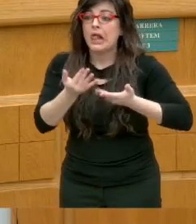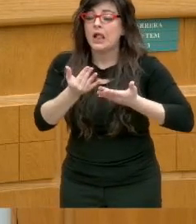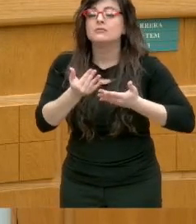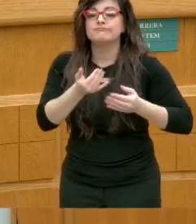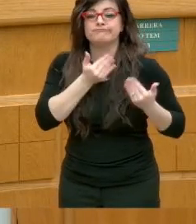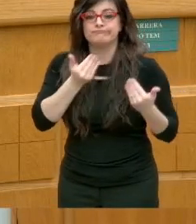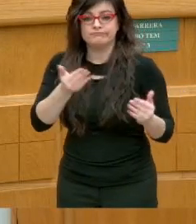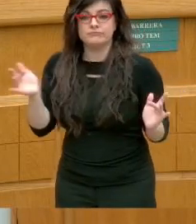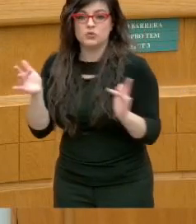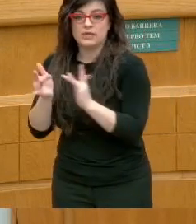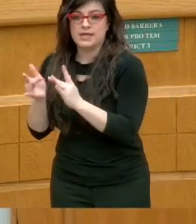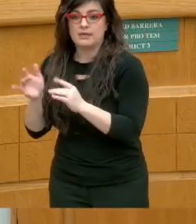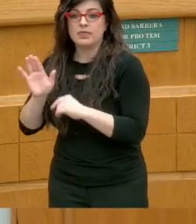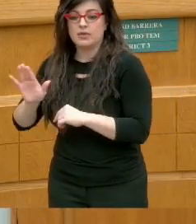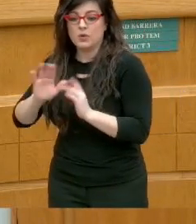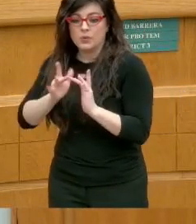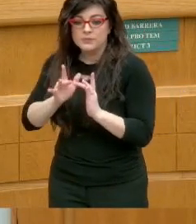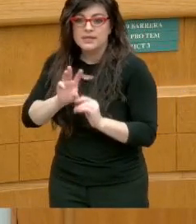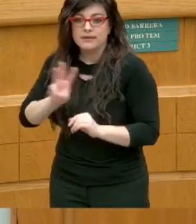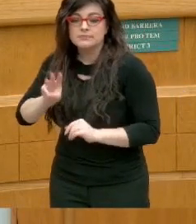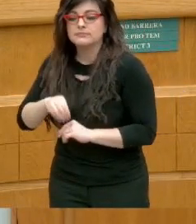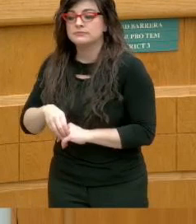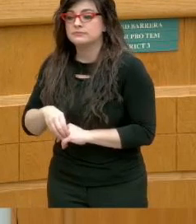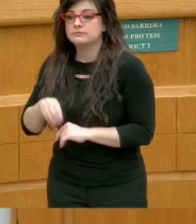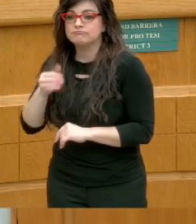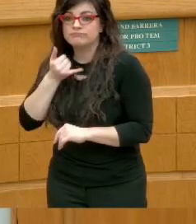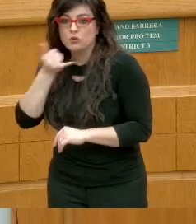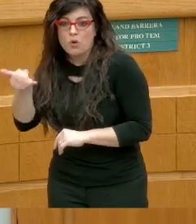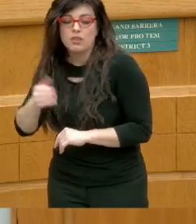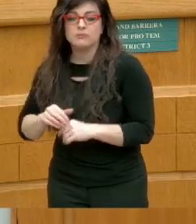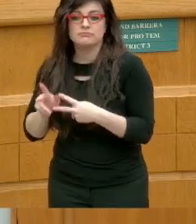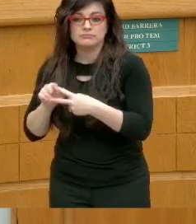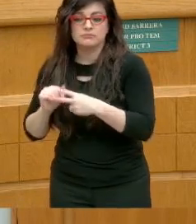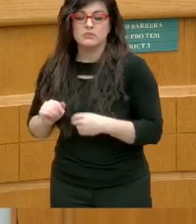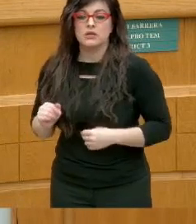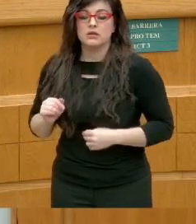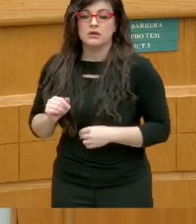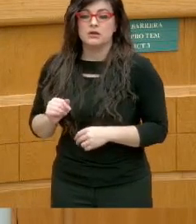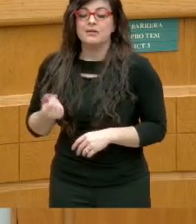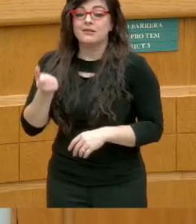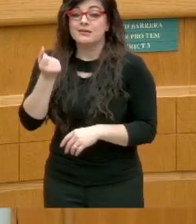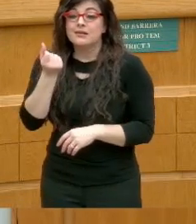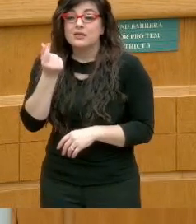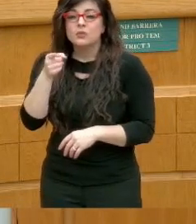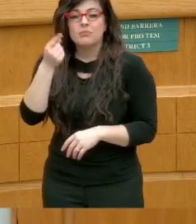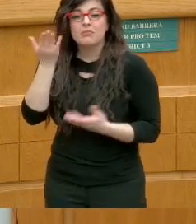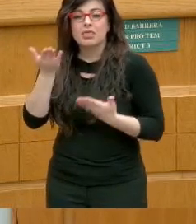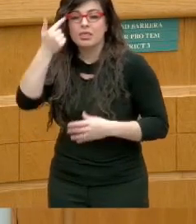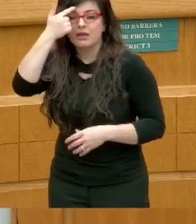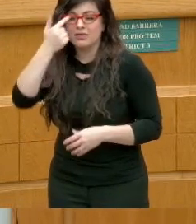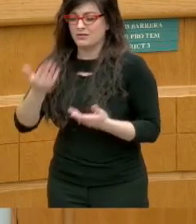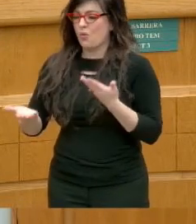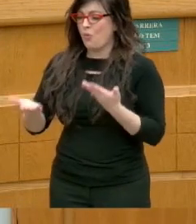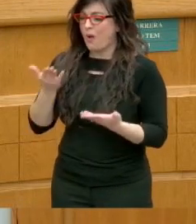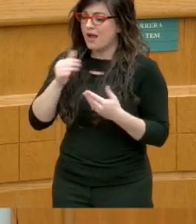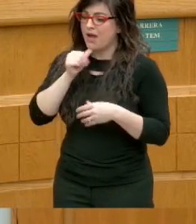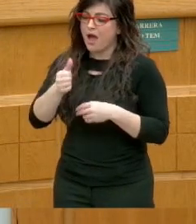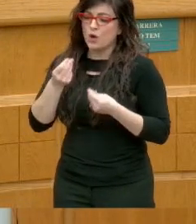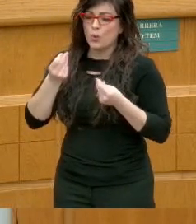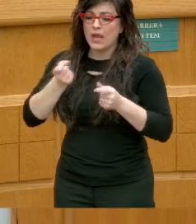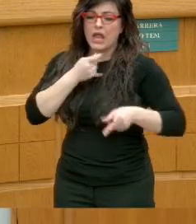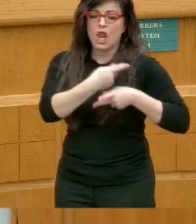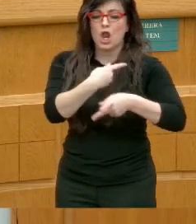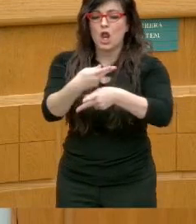or go to that website. A key thing to remember, though, and one of the reasons the money's not going quicker, is you have to get all your paperwork in. And